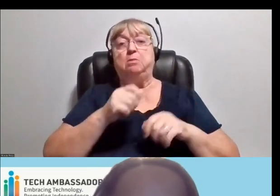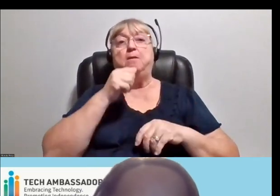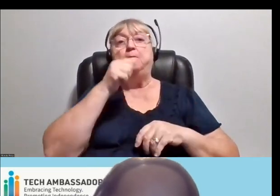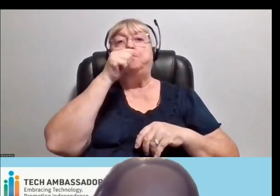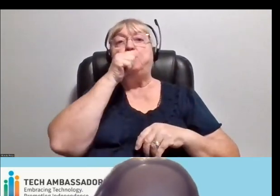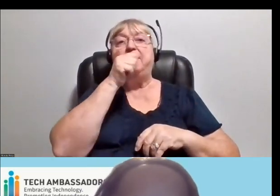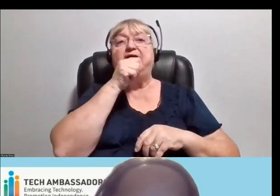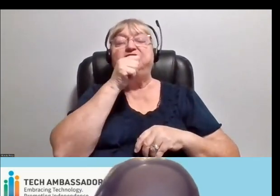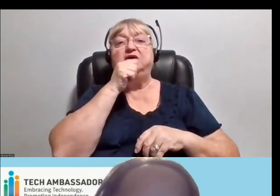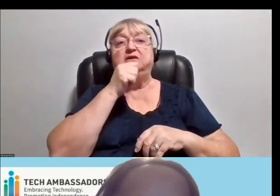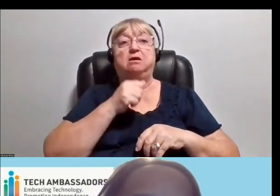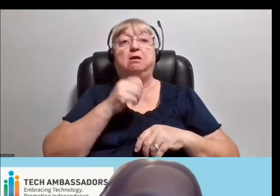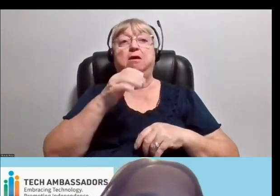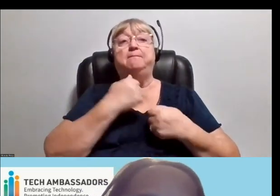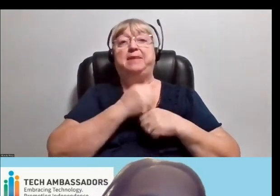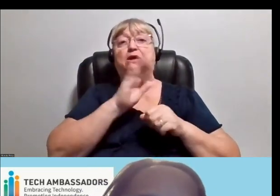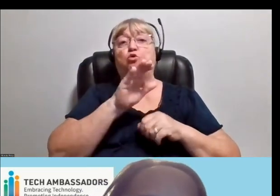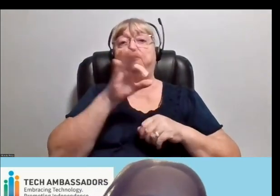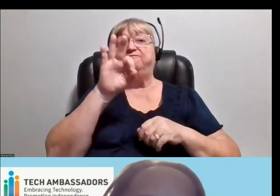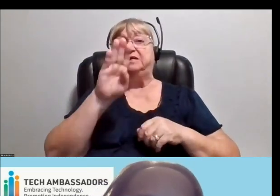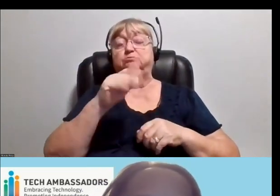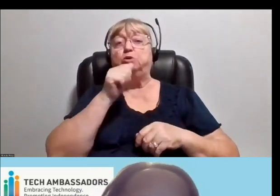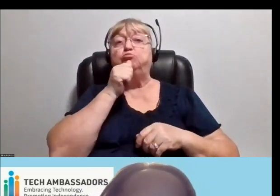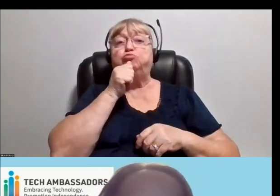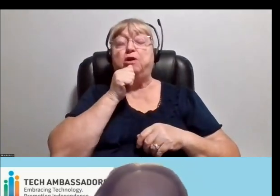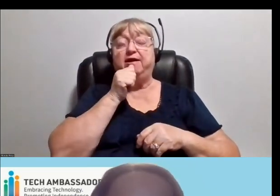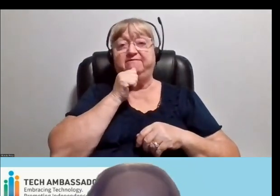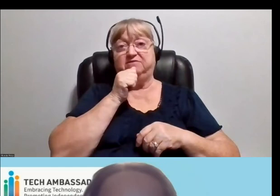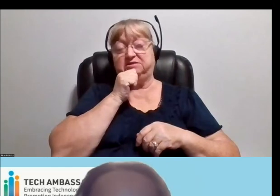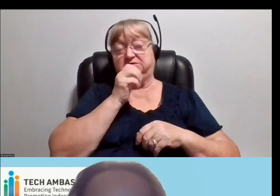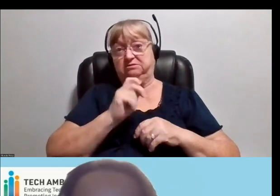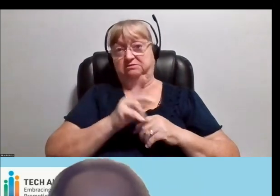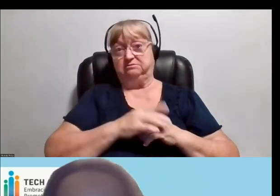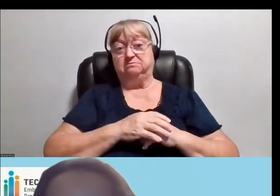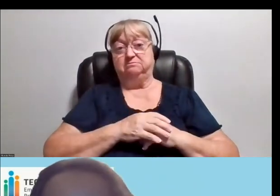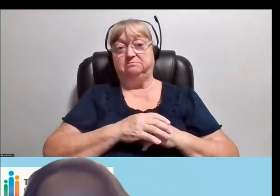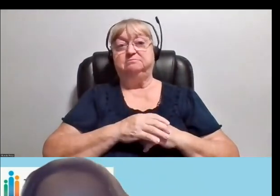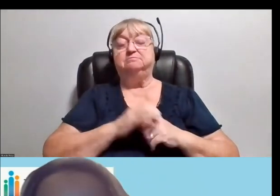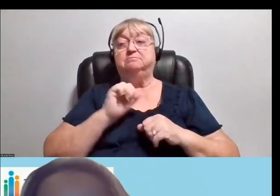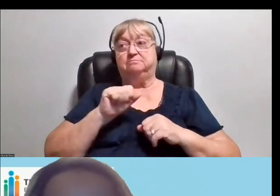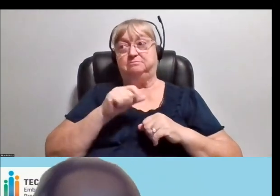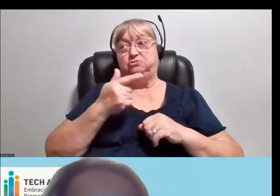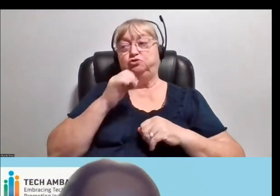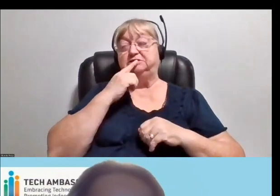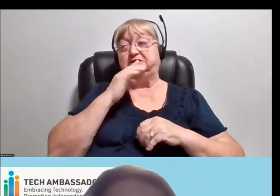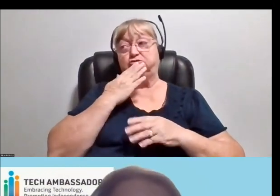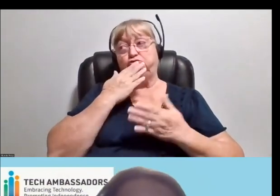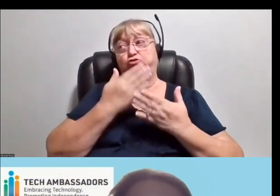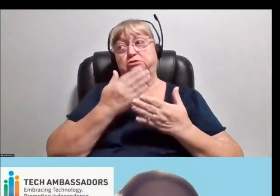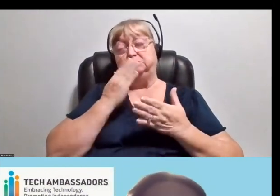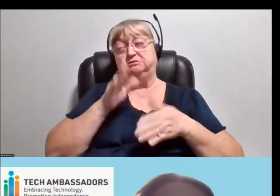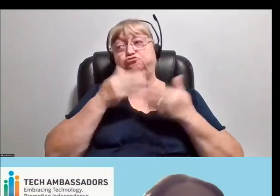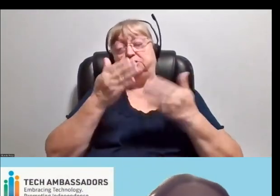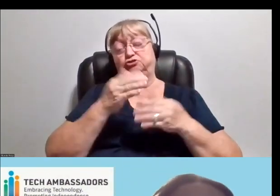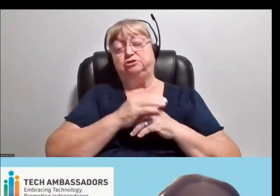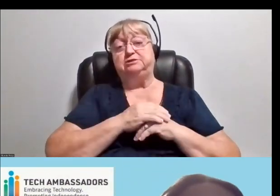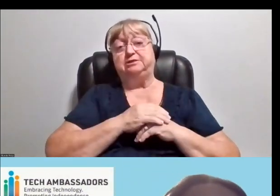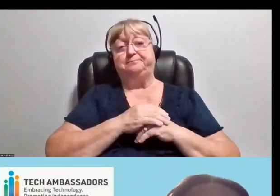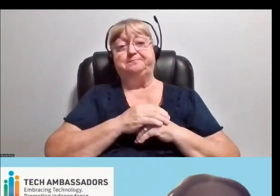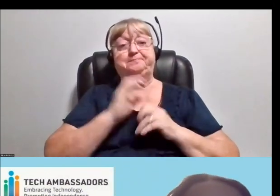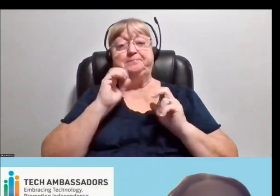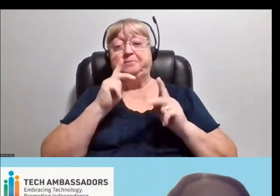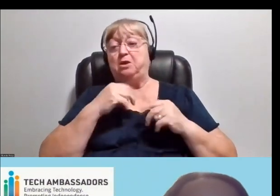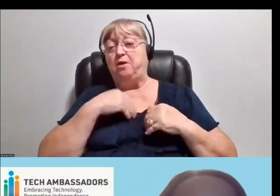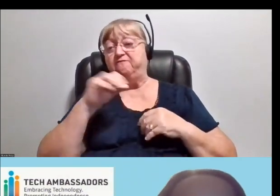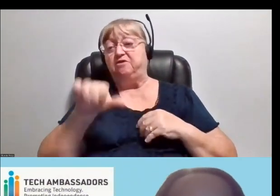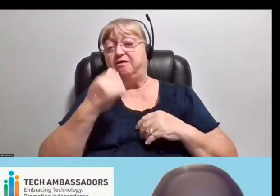Put Facebook on private if you don't have it. So yeah. Yep, those are good suggestions. All right, we've got just